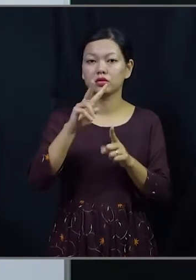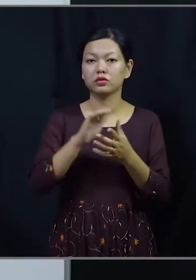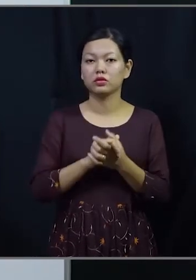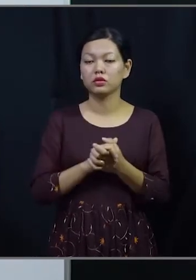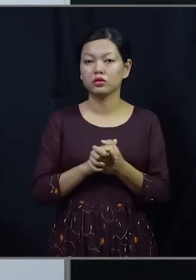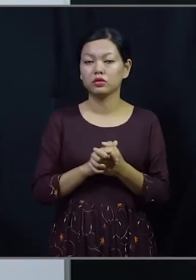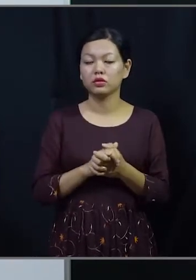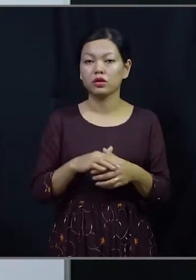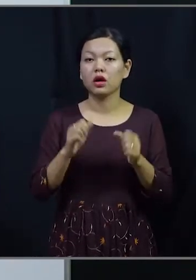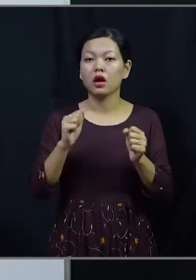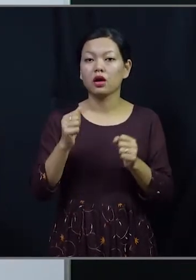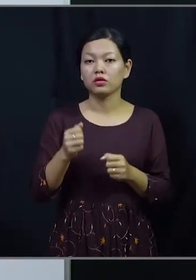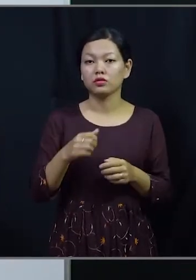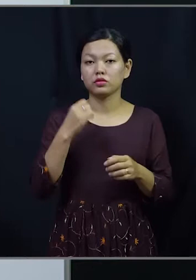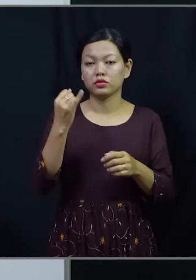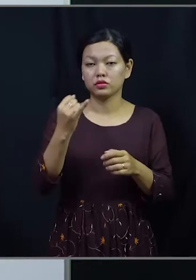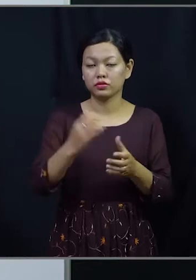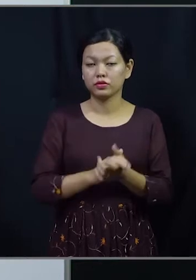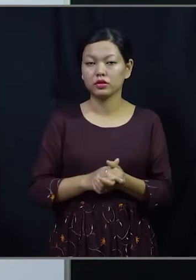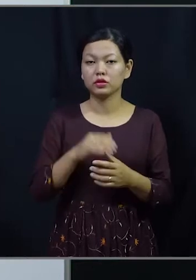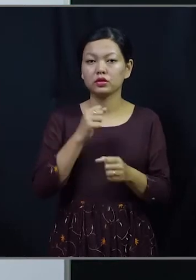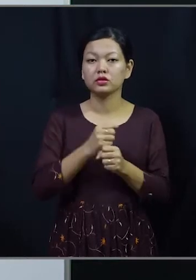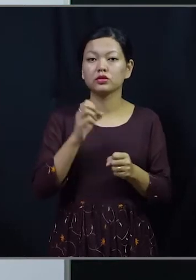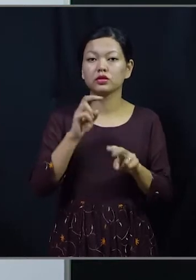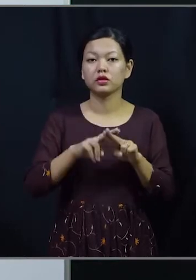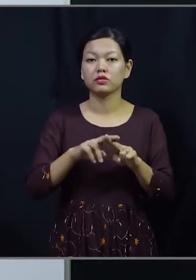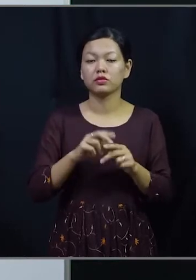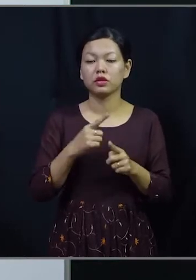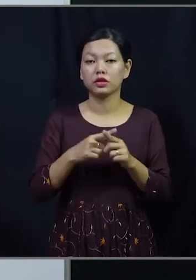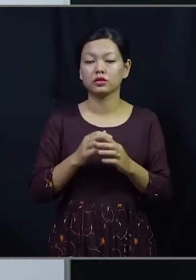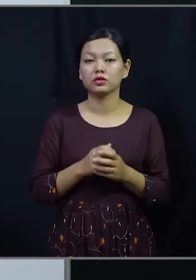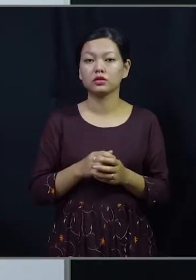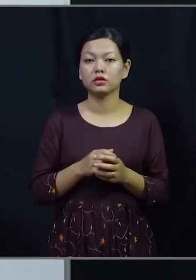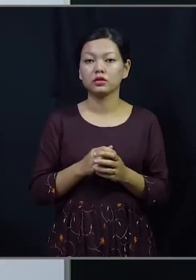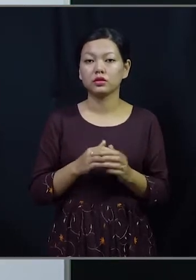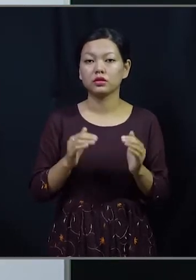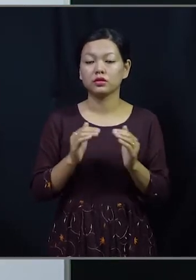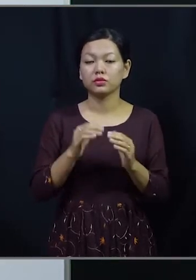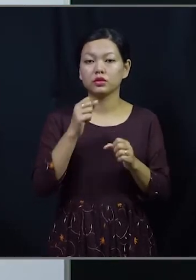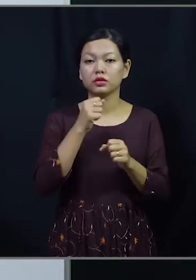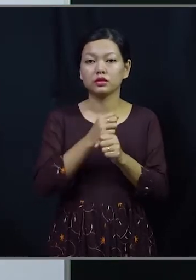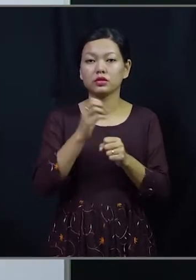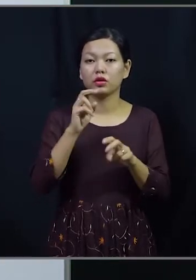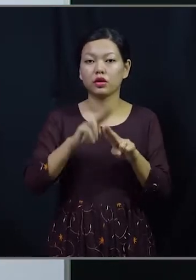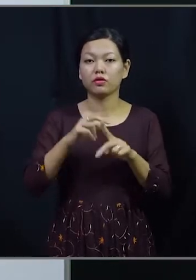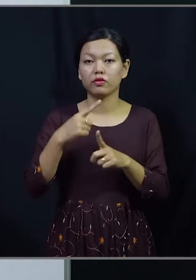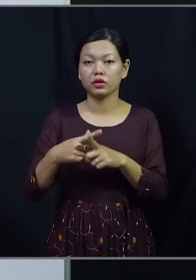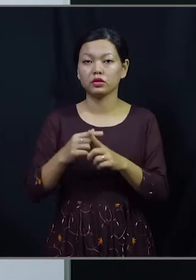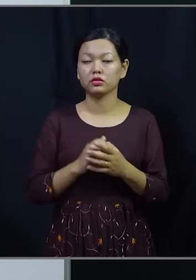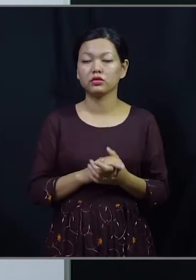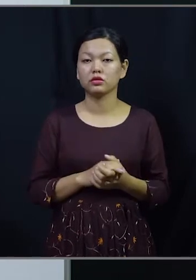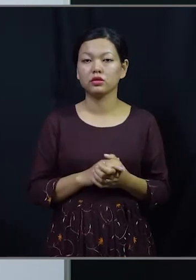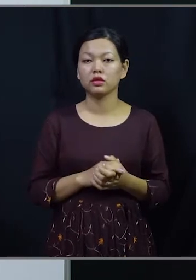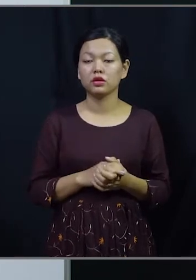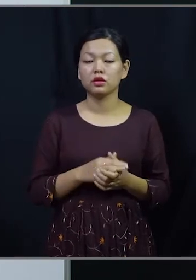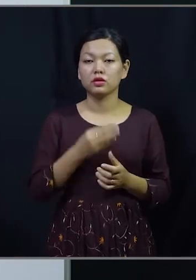g of f? So let me do g of f. G of fx will be written as g of fx.